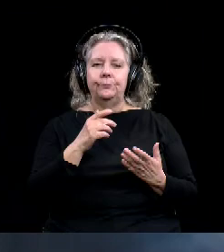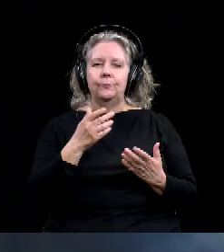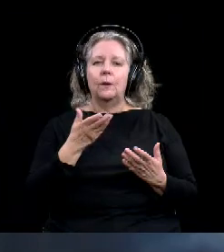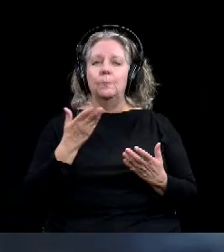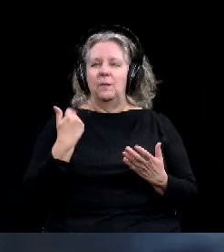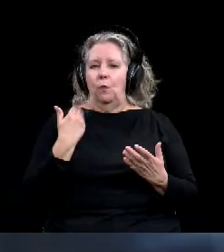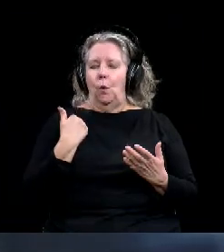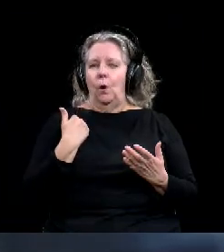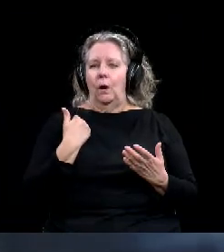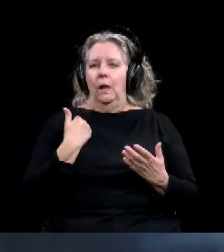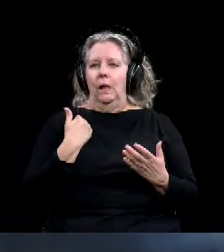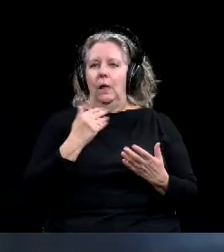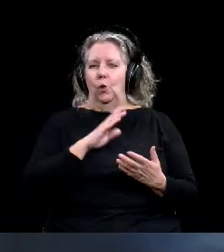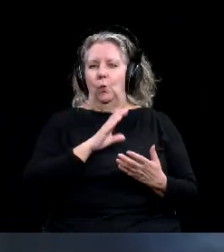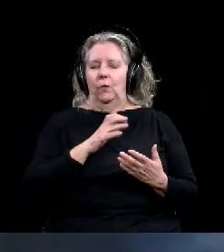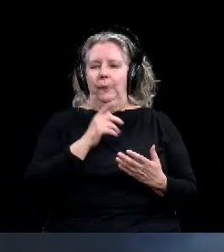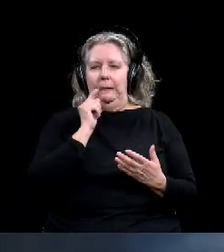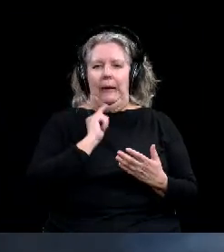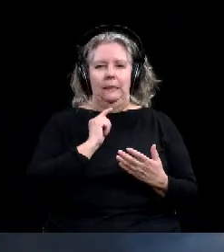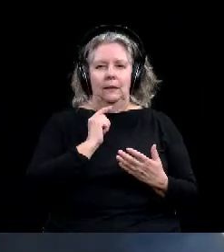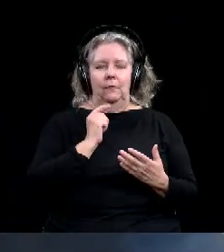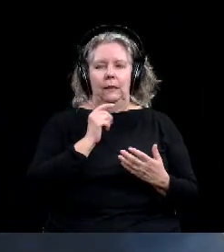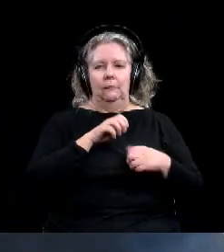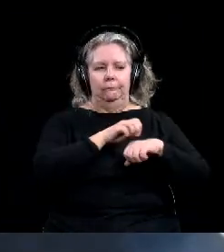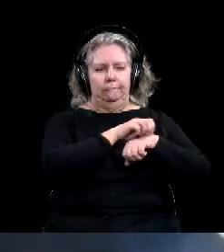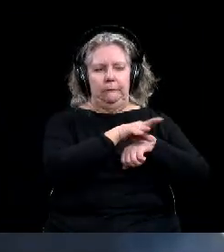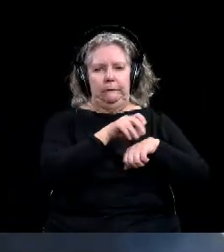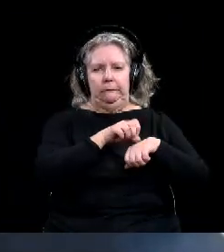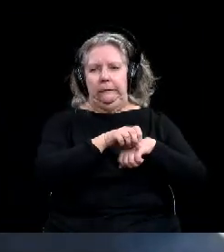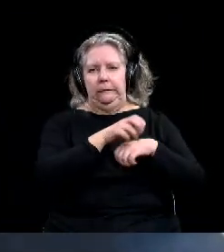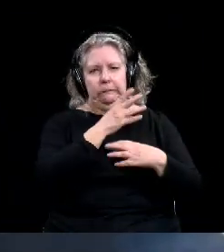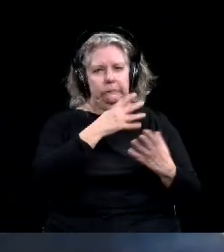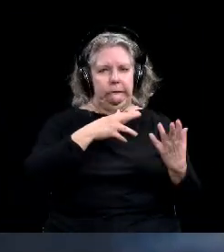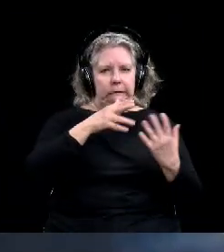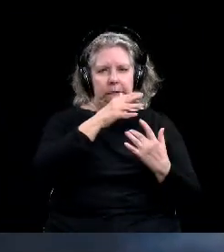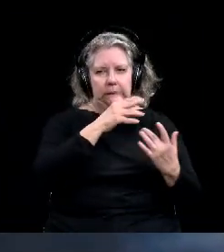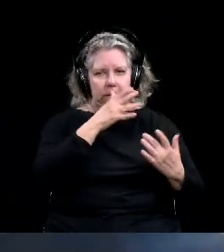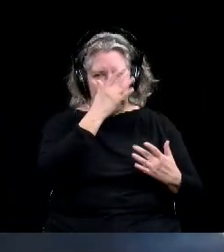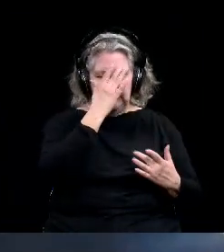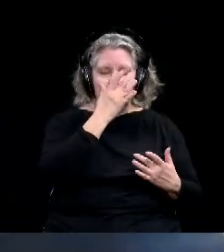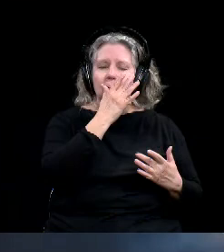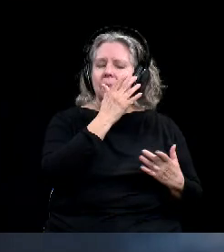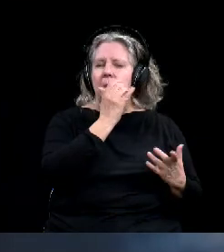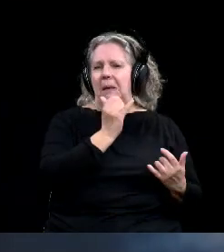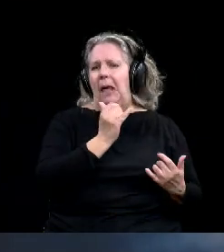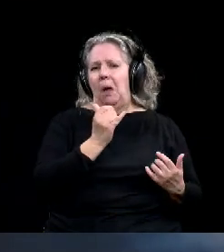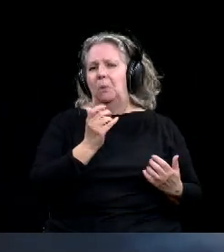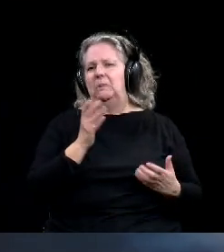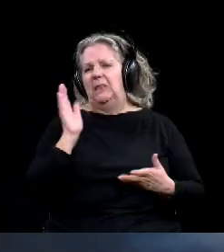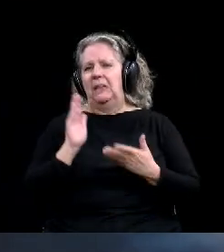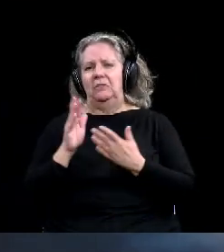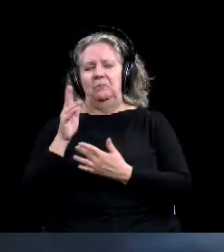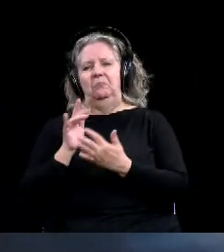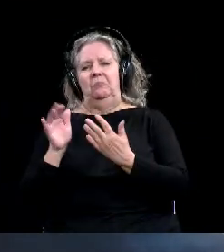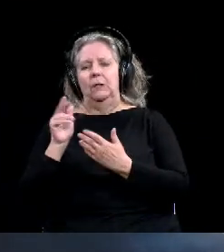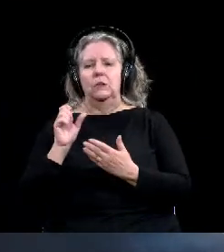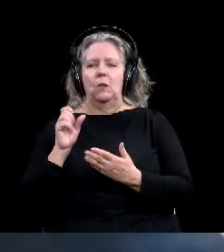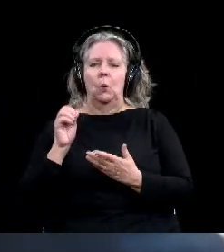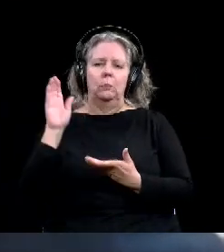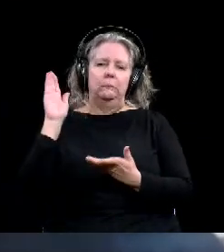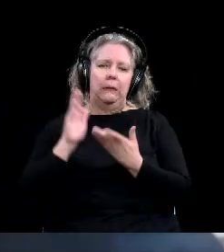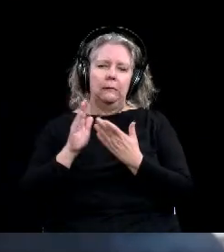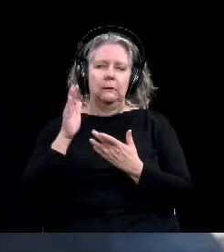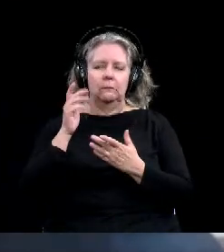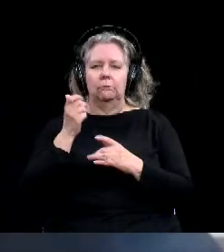started declining. And so we're back at a baseline, normal, everyday activity for our community, which